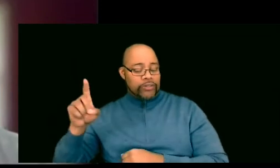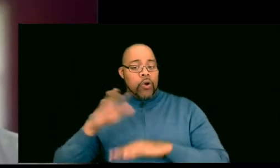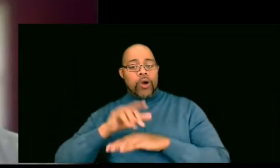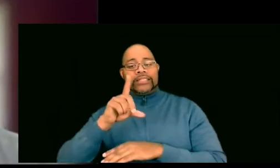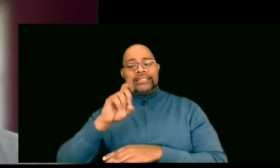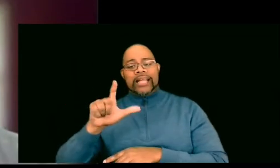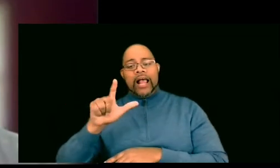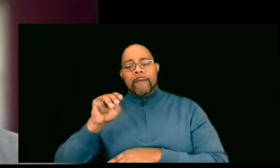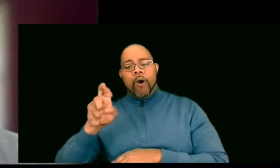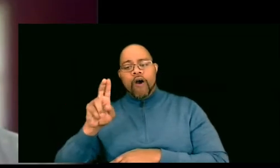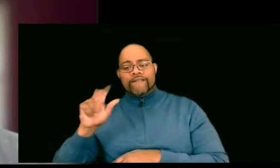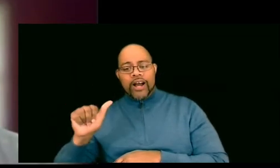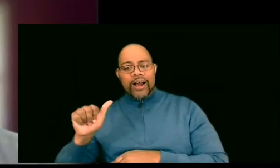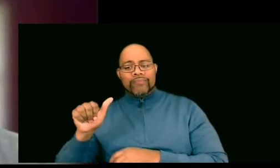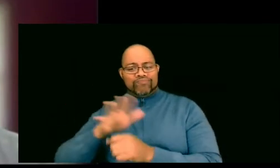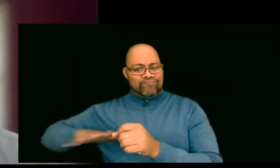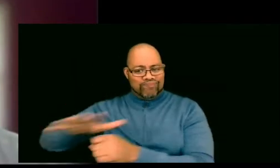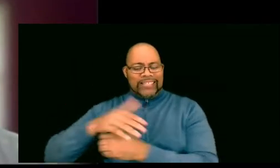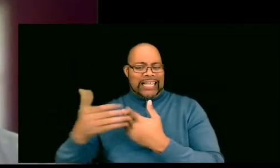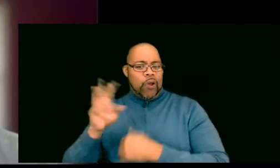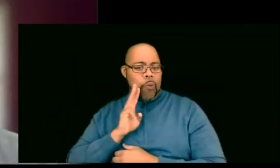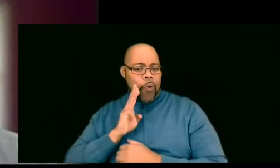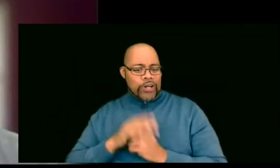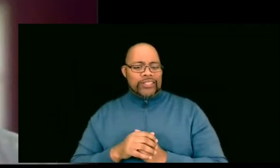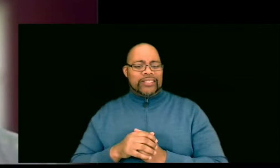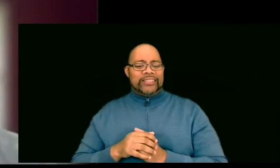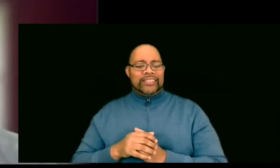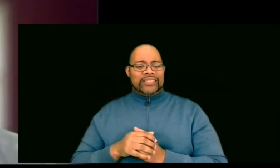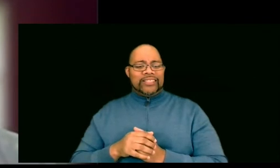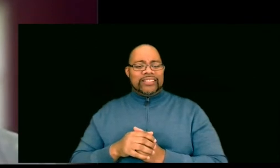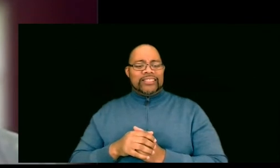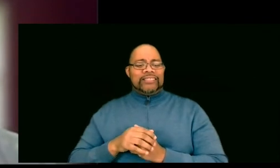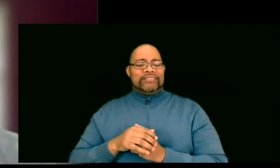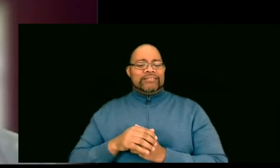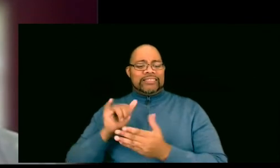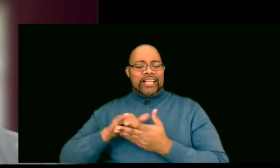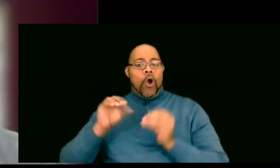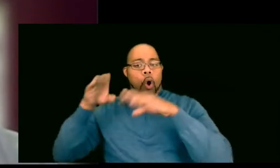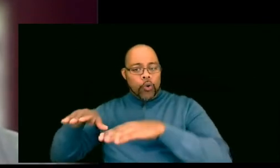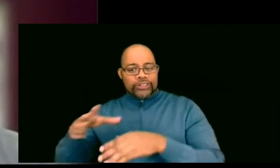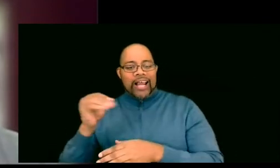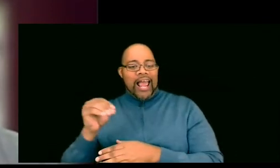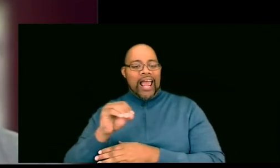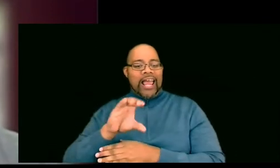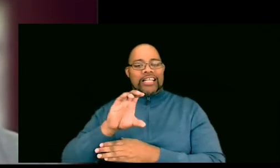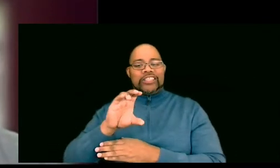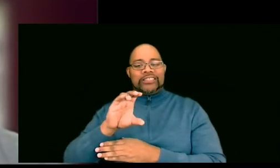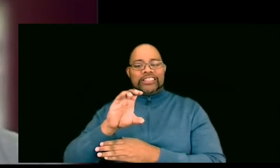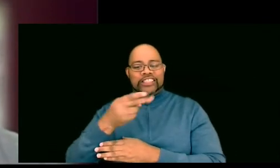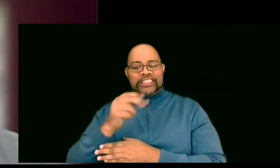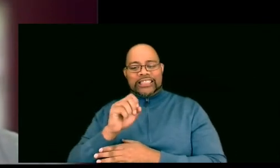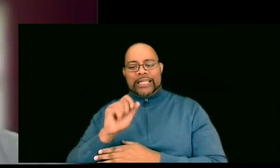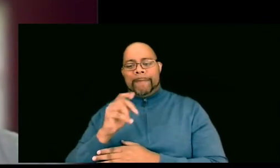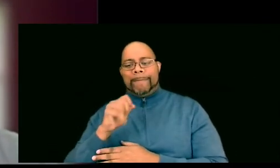in Maryland on the Delmarva Peninsula, which is surrounded by water, the Chesapeake Bay on one side and the Atlantic Ocean on the other,